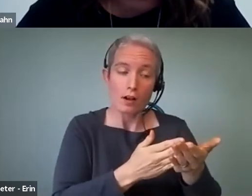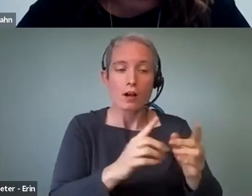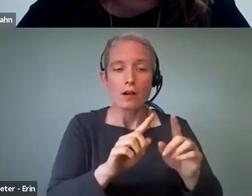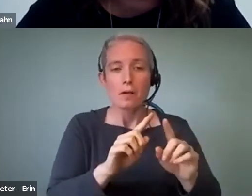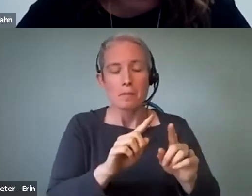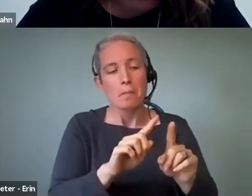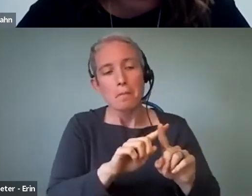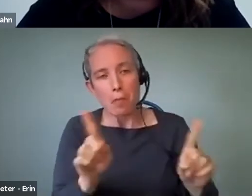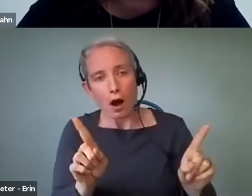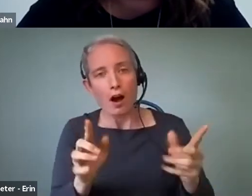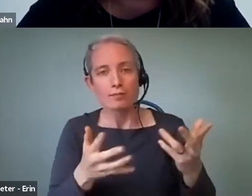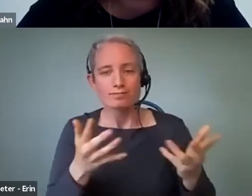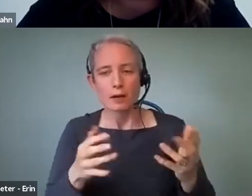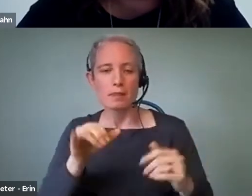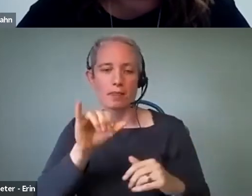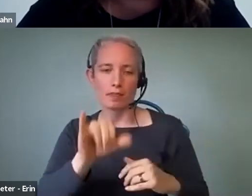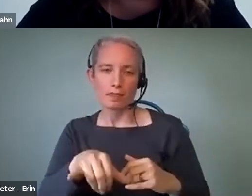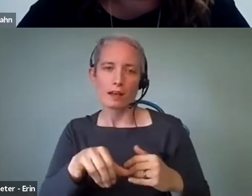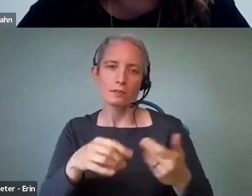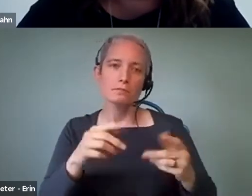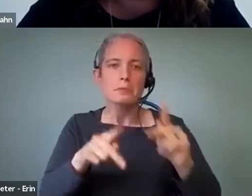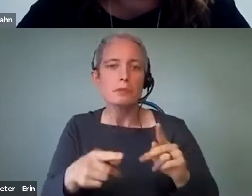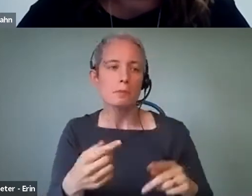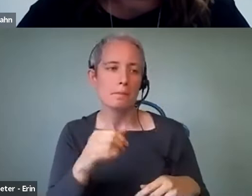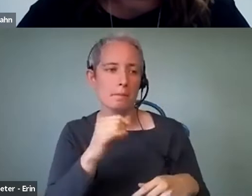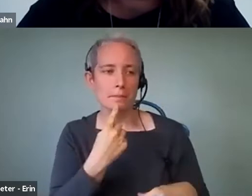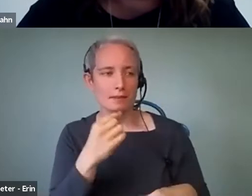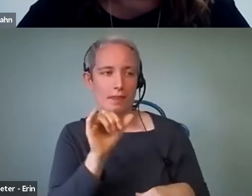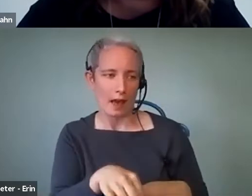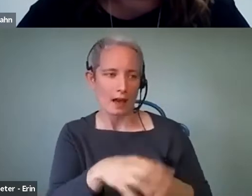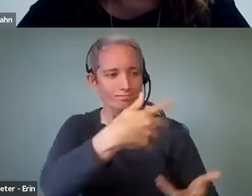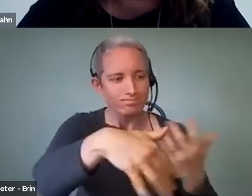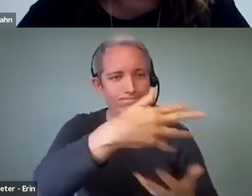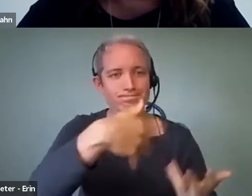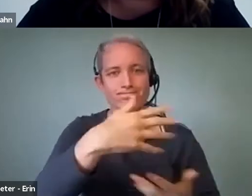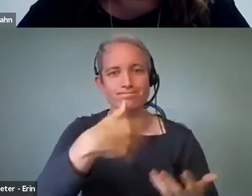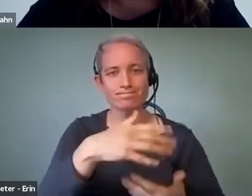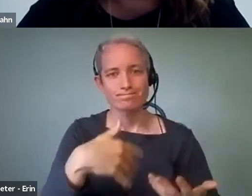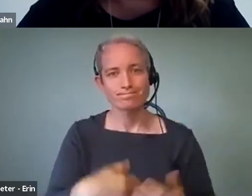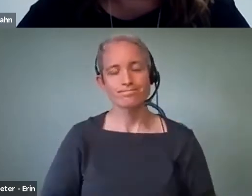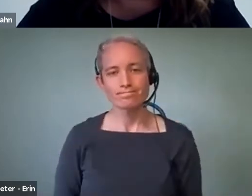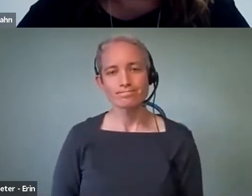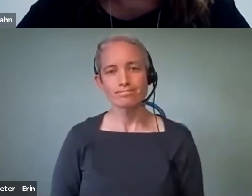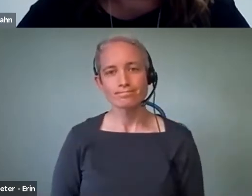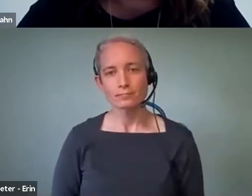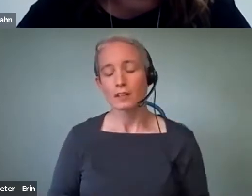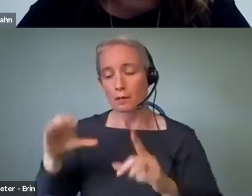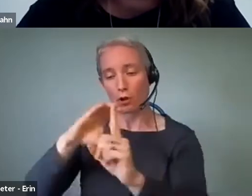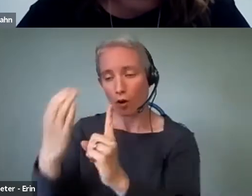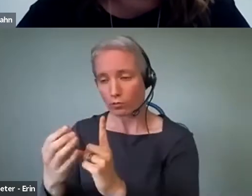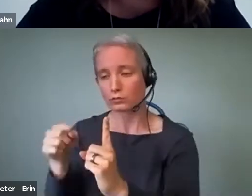but that's what people are missing for. Or and that is such a crucial aspect of